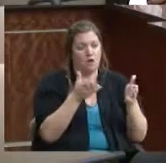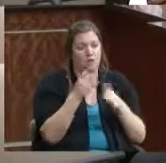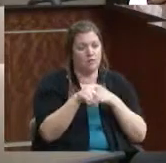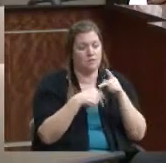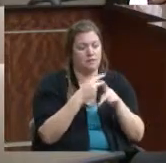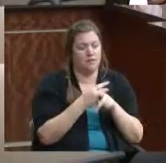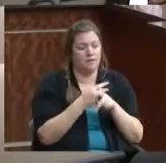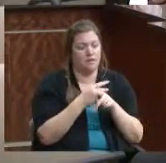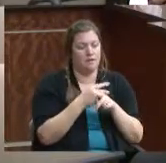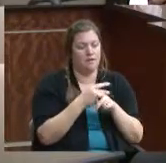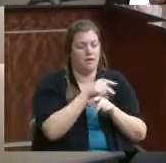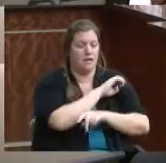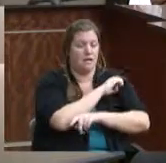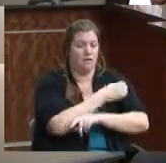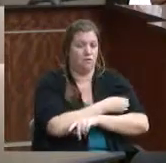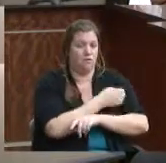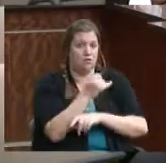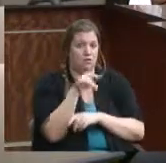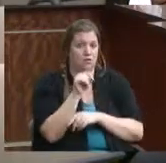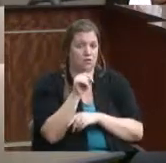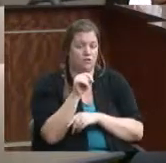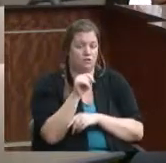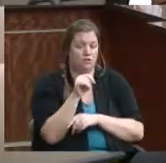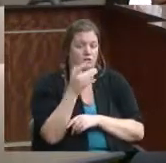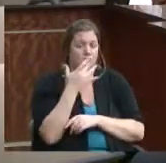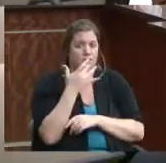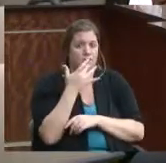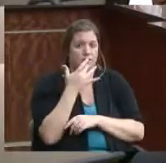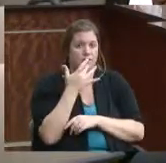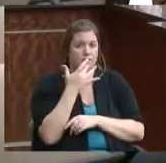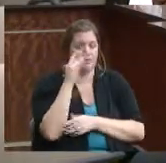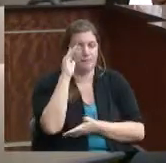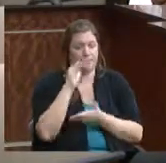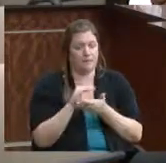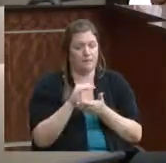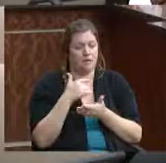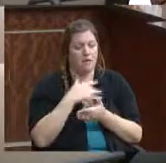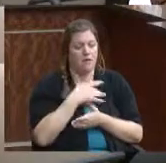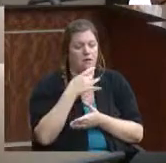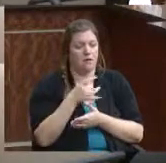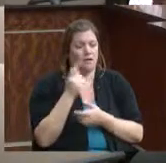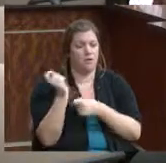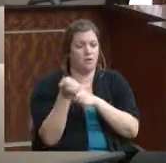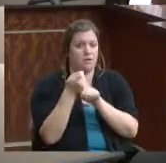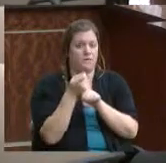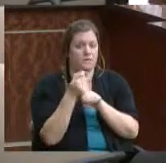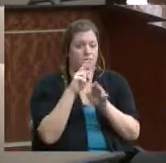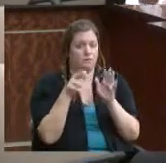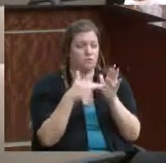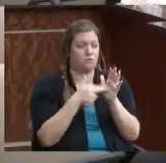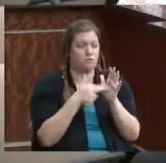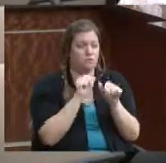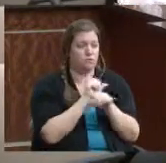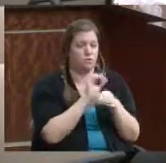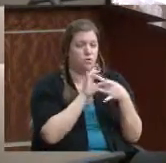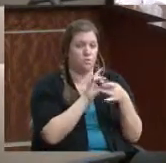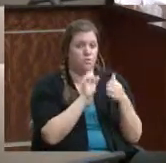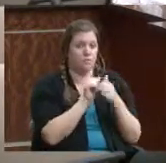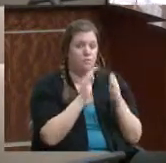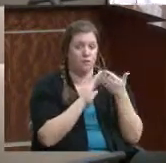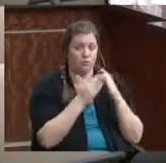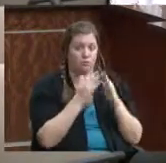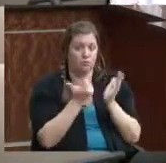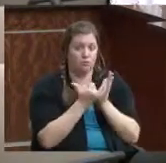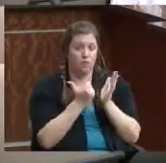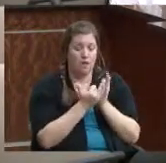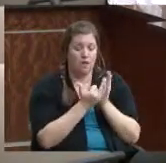solar energy benefits to the adjacent property owners, preferably at a discount. I would like for the golf course and their representatives to work closely with our community to